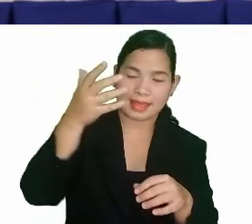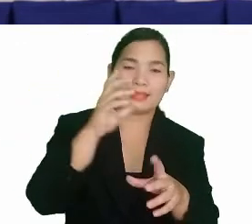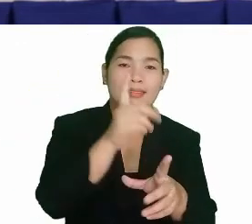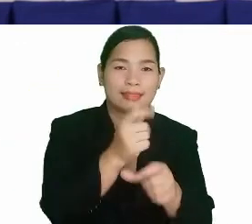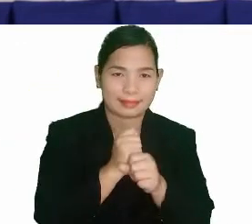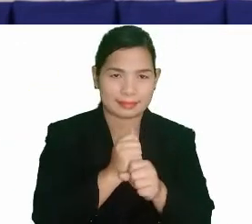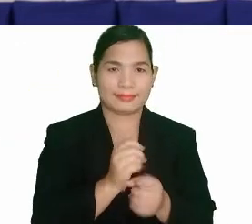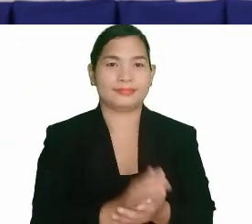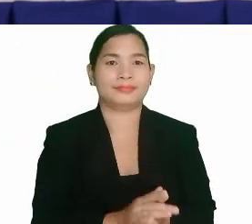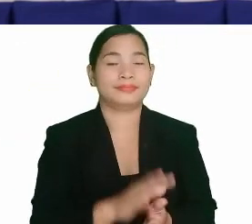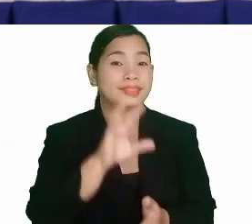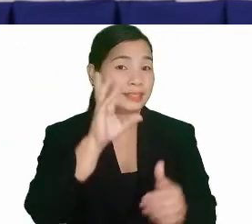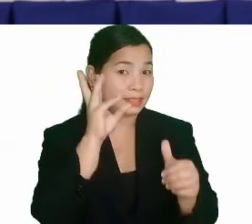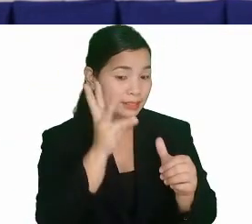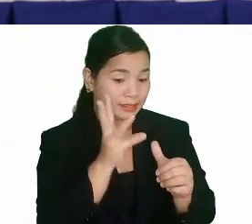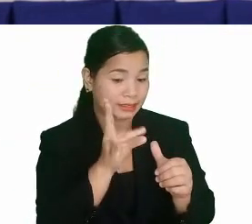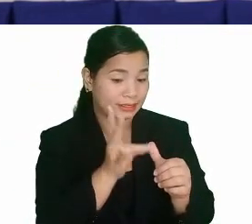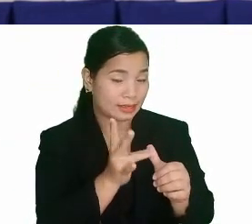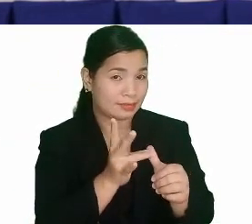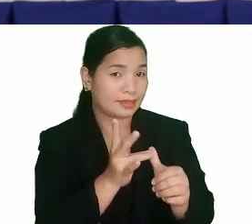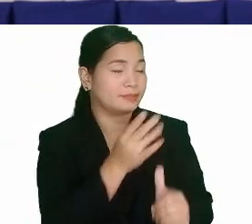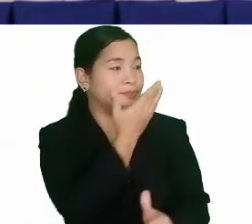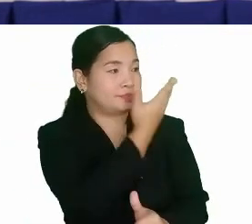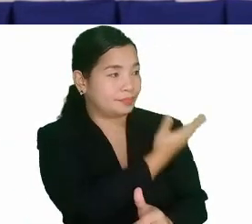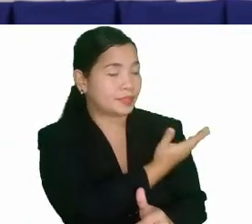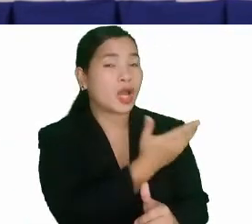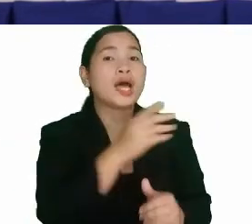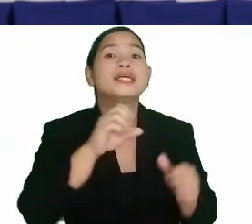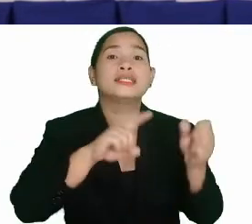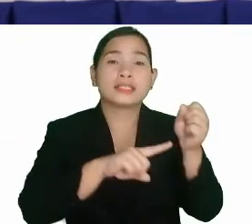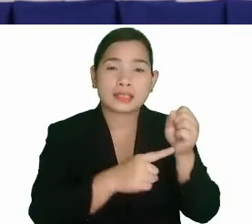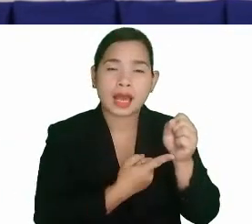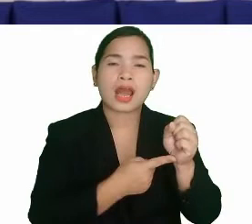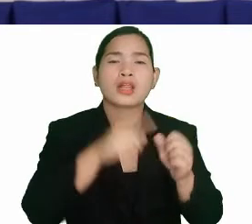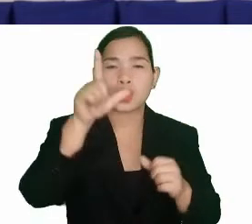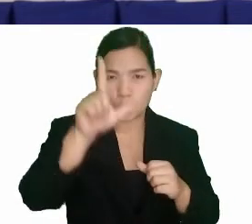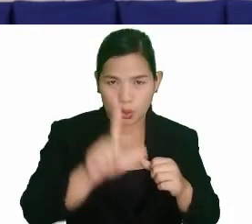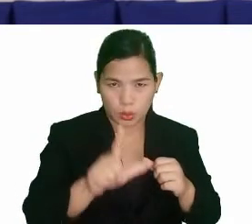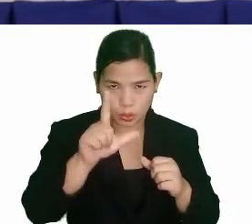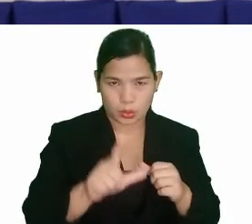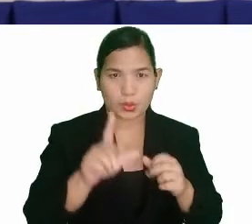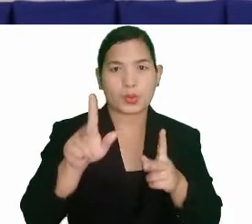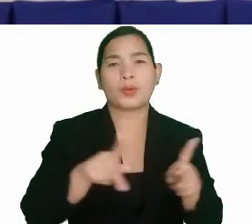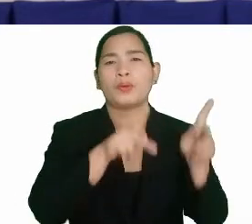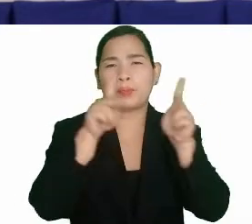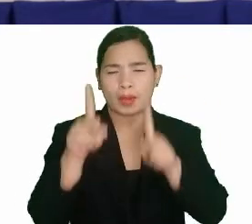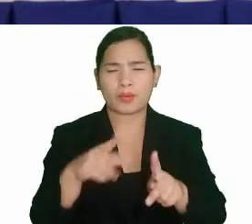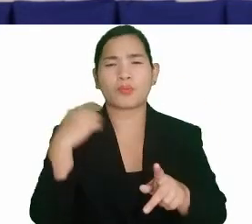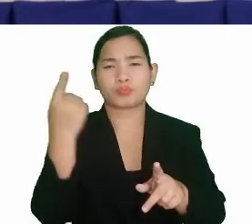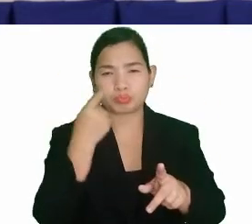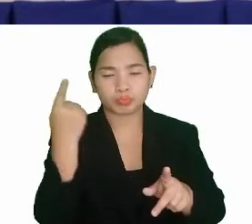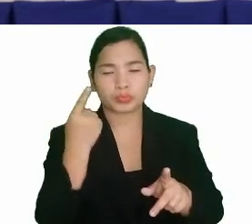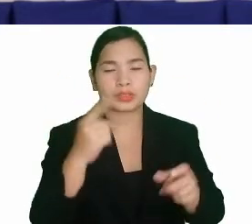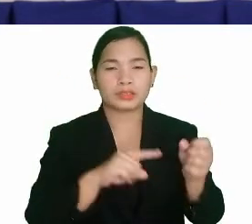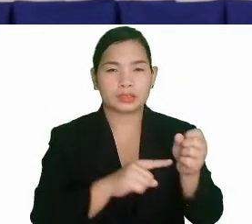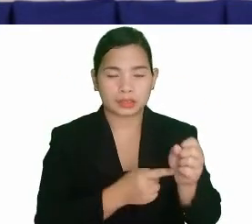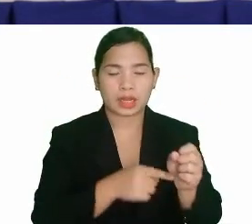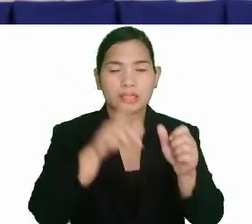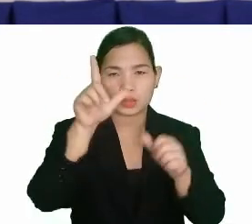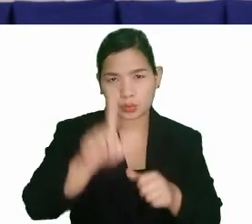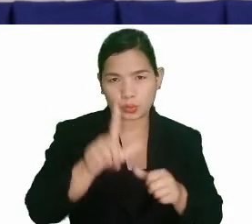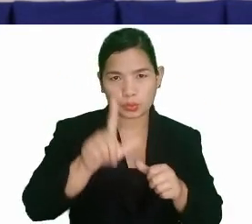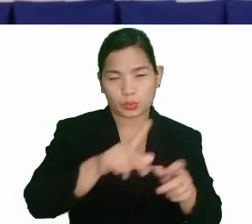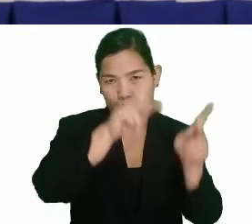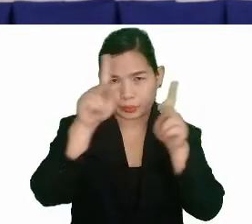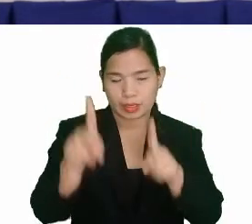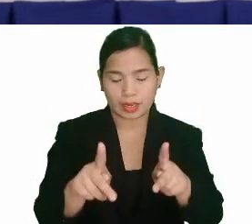Seventh, start with the low power objective. Always start with the lowest magnification.